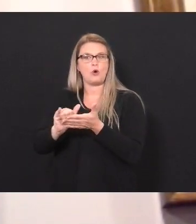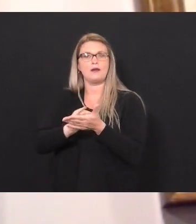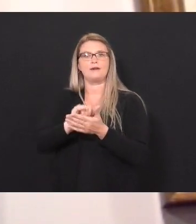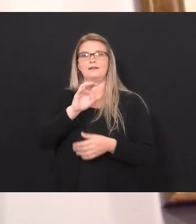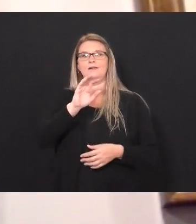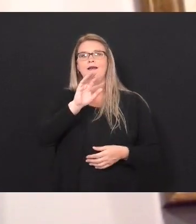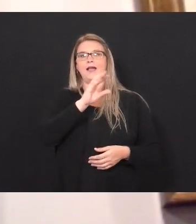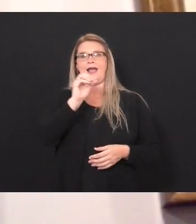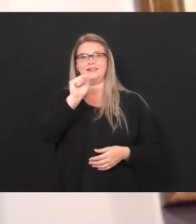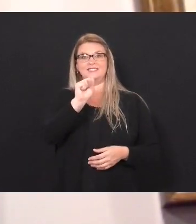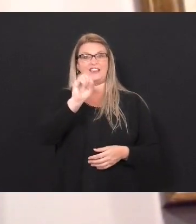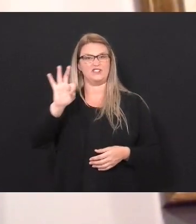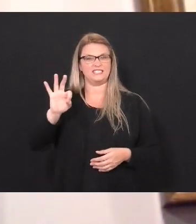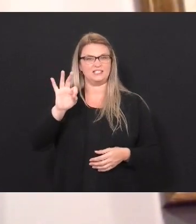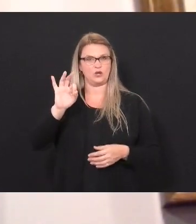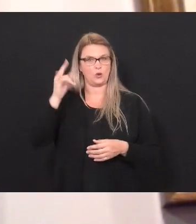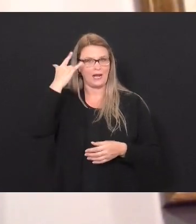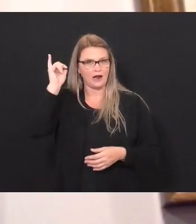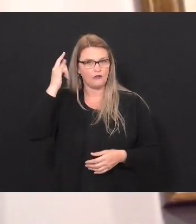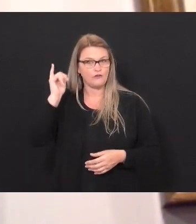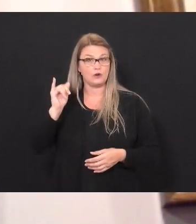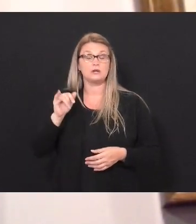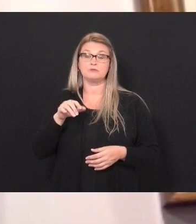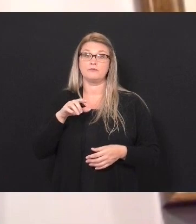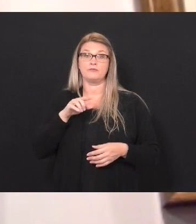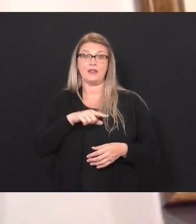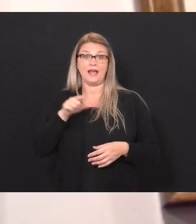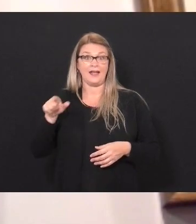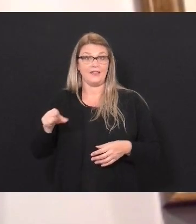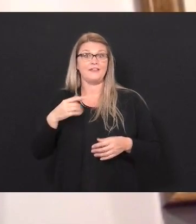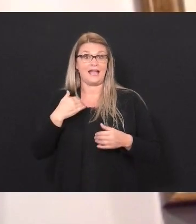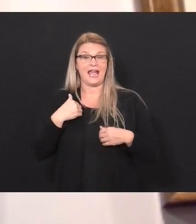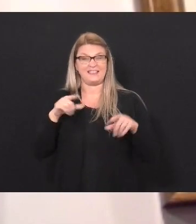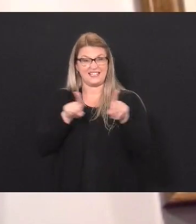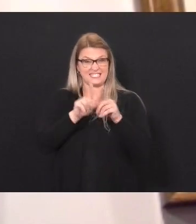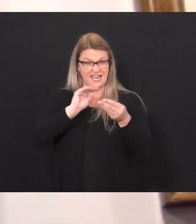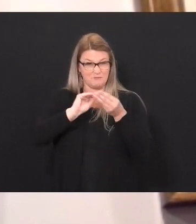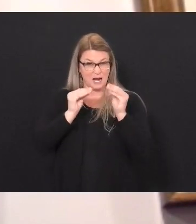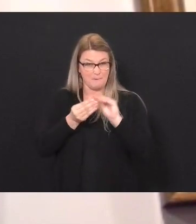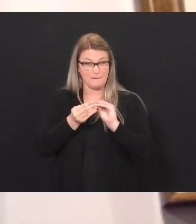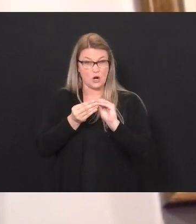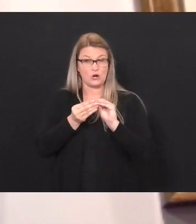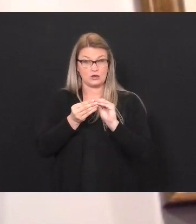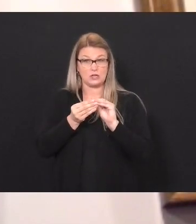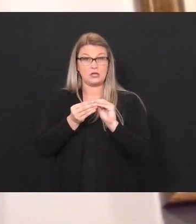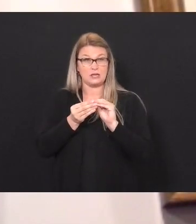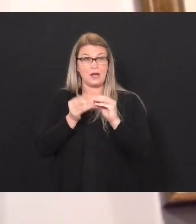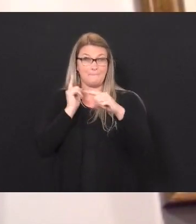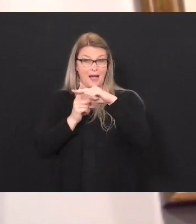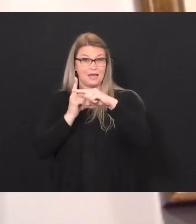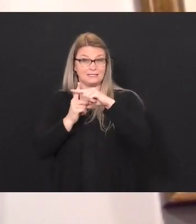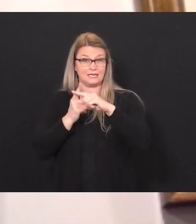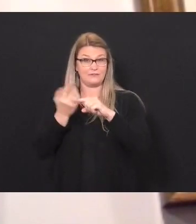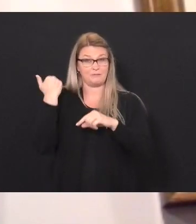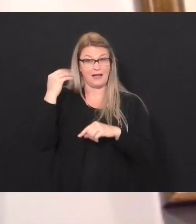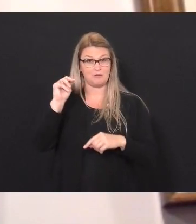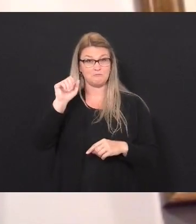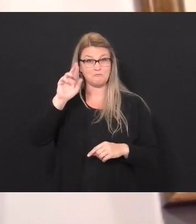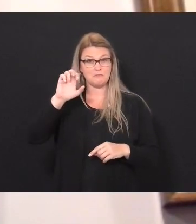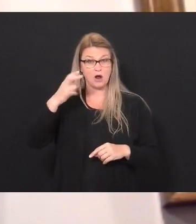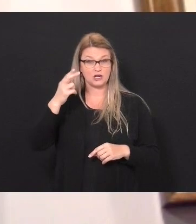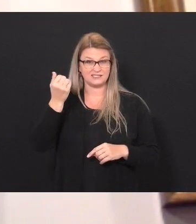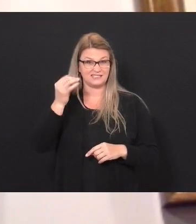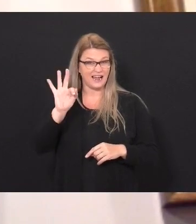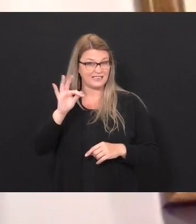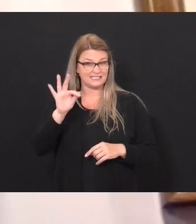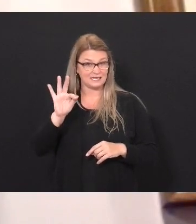same number of COVID positive people on March 19th. San Francisco went on a stay-at-home policy and New York